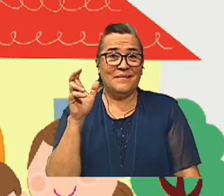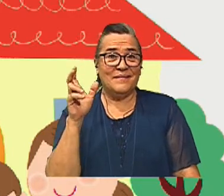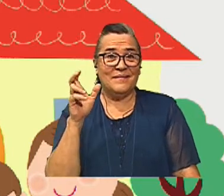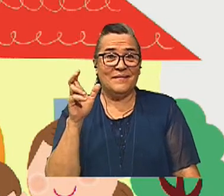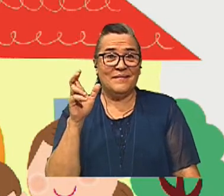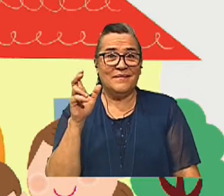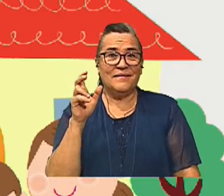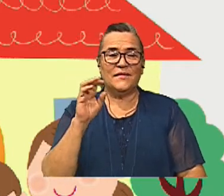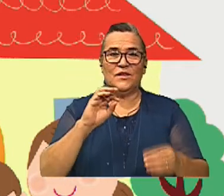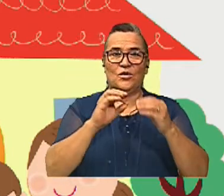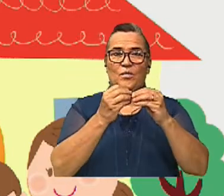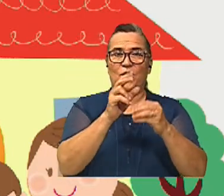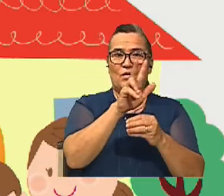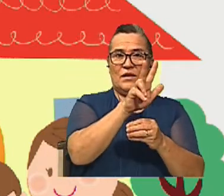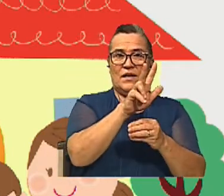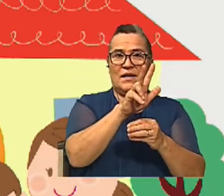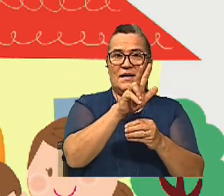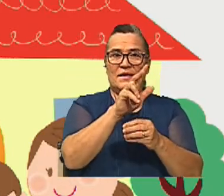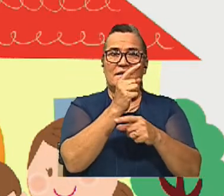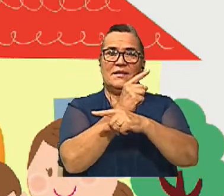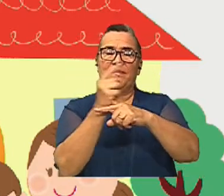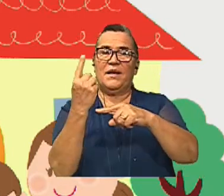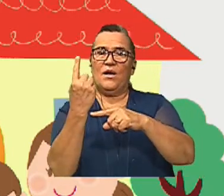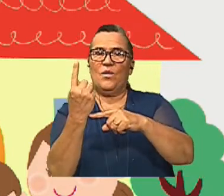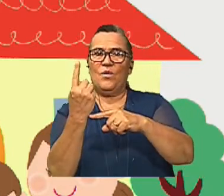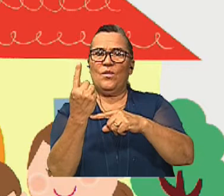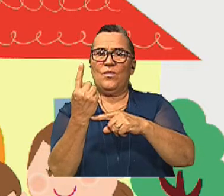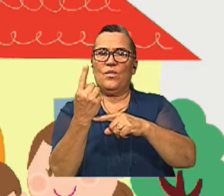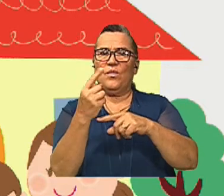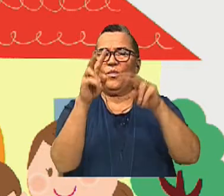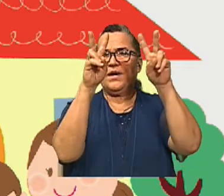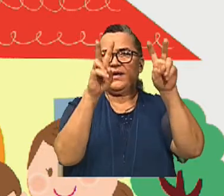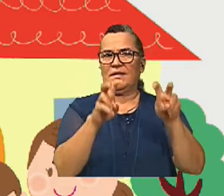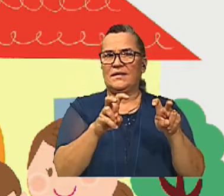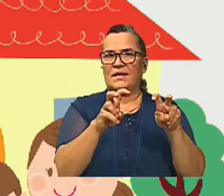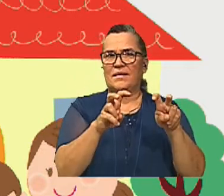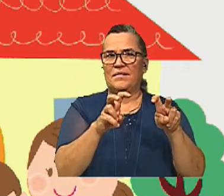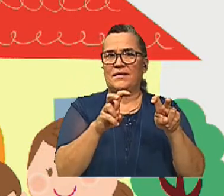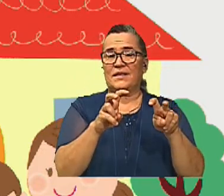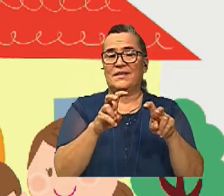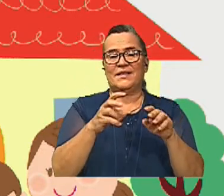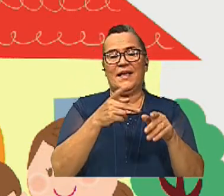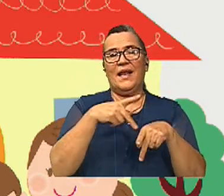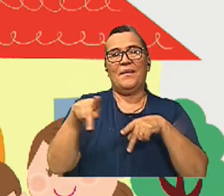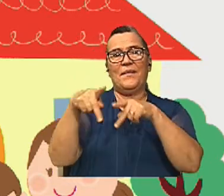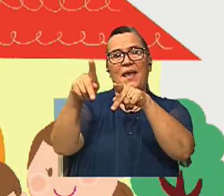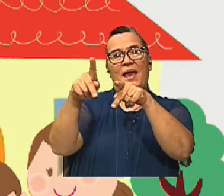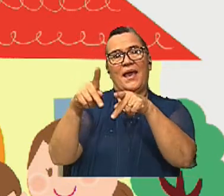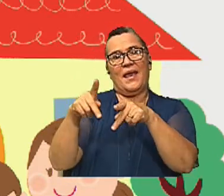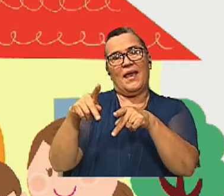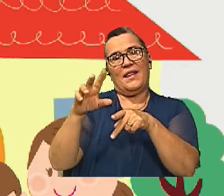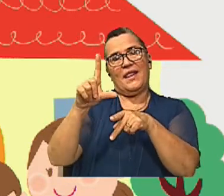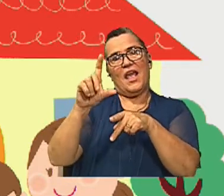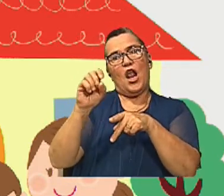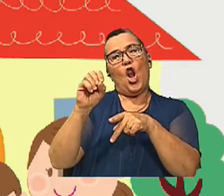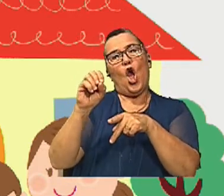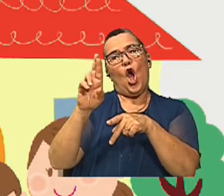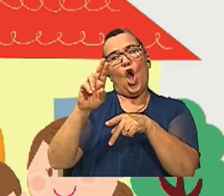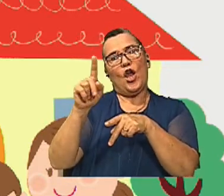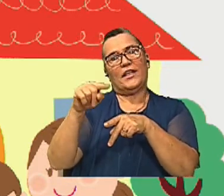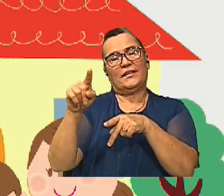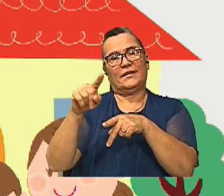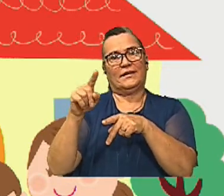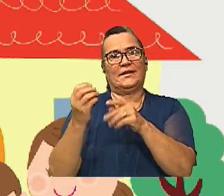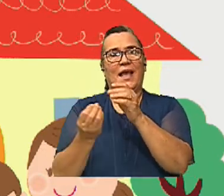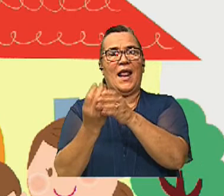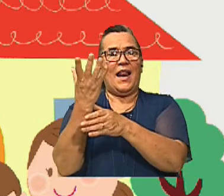Unit 3, Week 1. A text. Lauren's trip to Adenal. Lauren